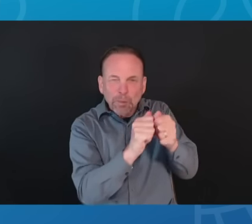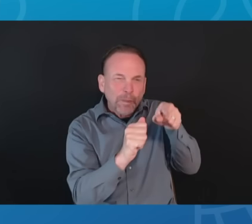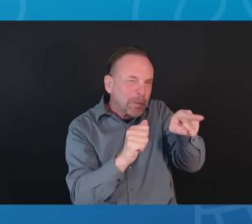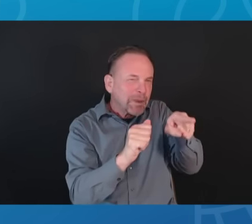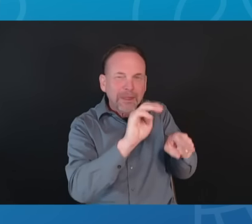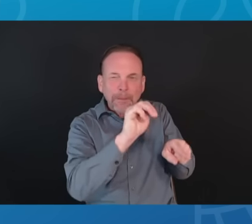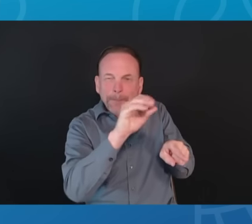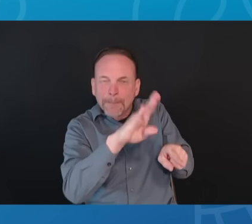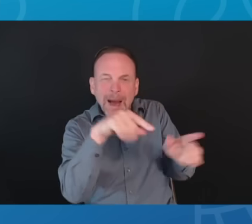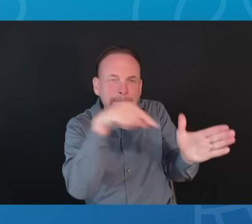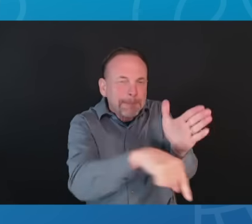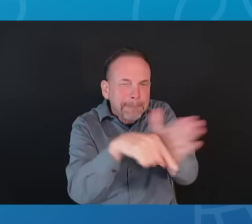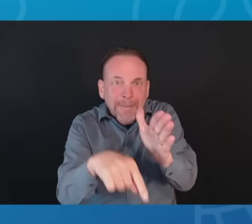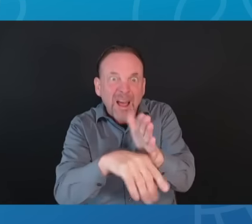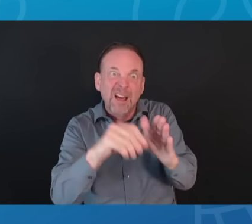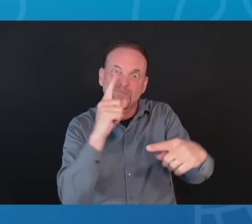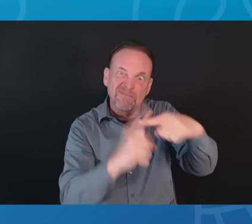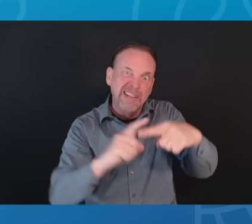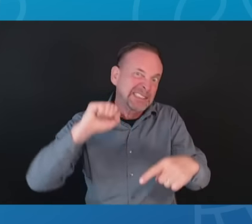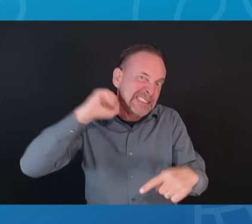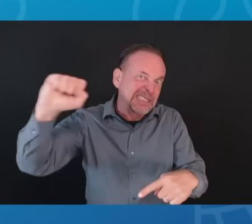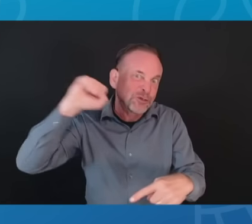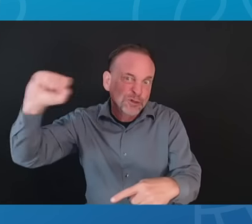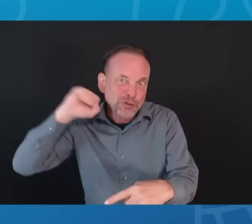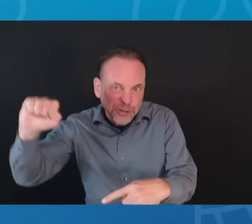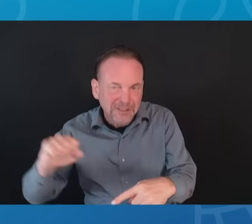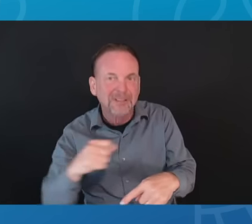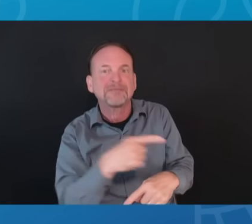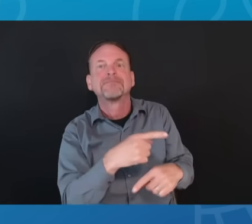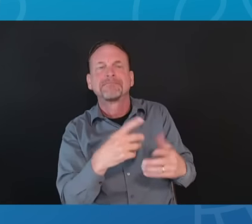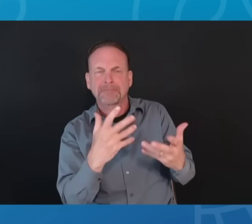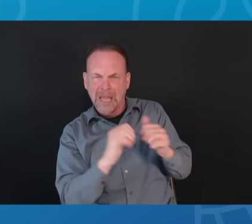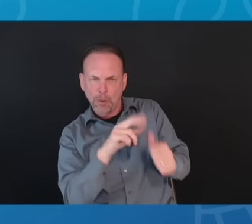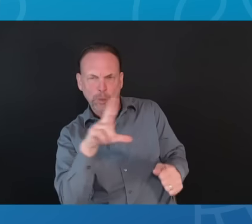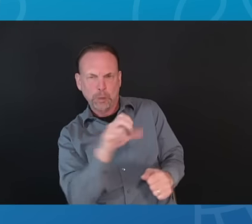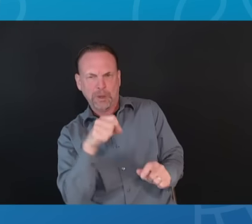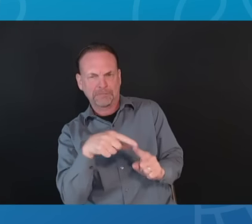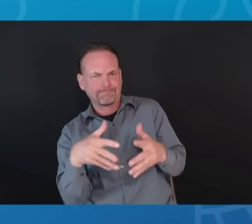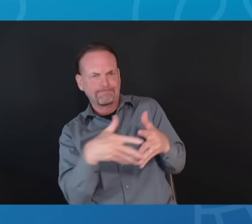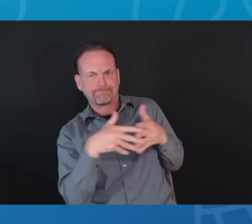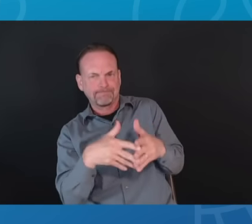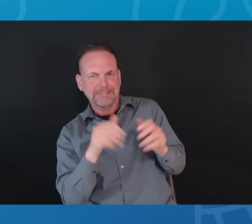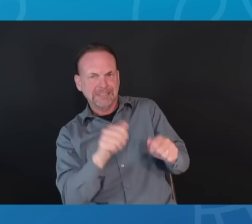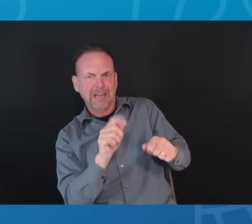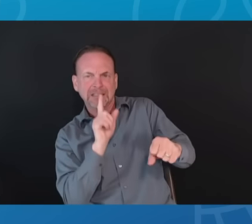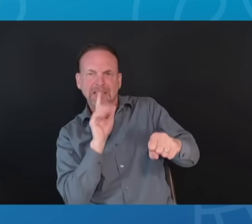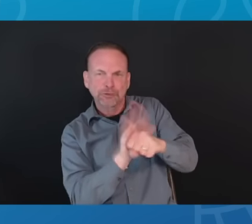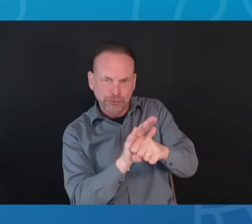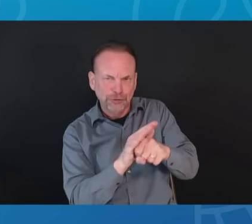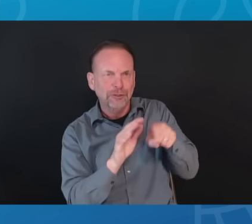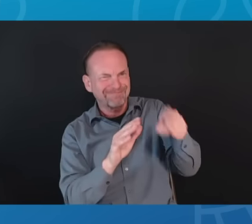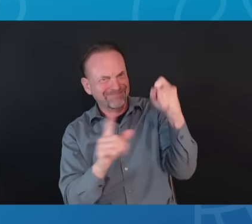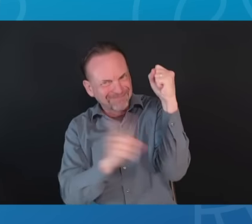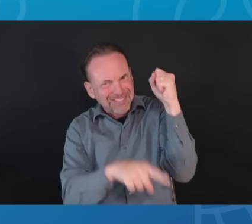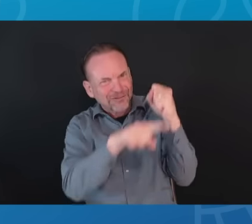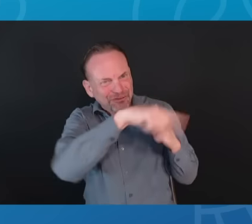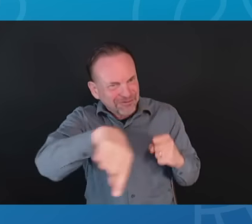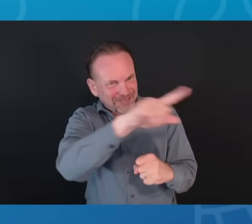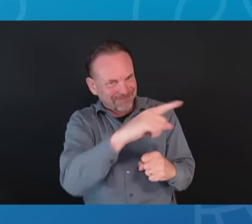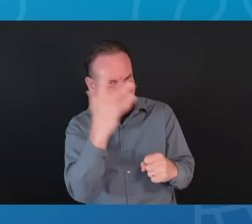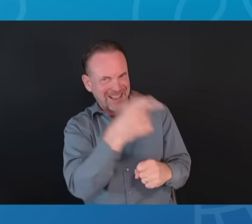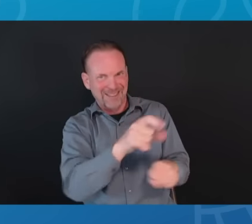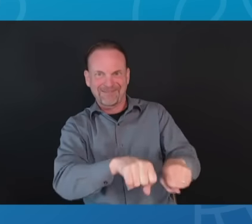ensure accountability for human rights violation in Bangladesh in light also of the growing concern